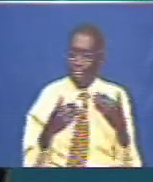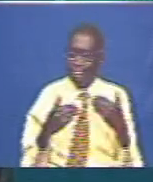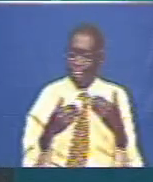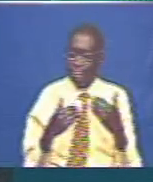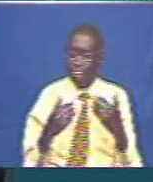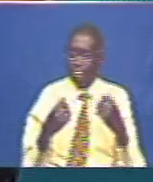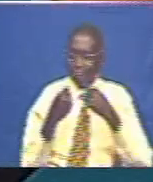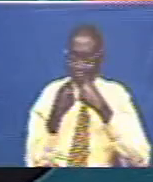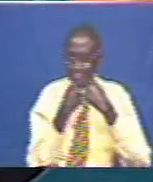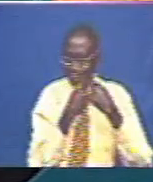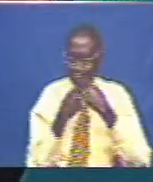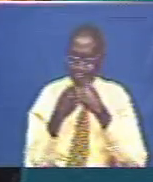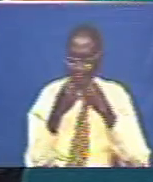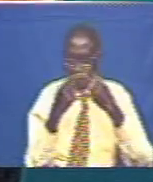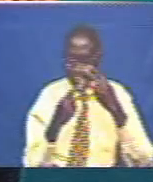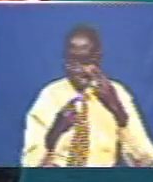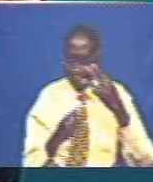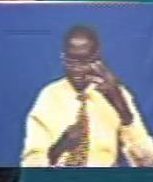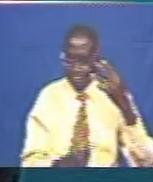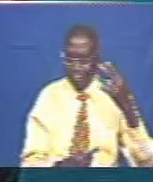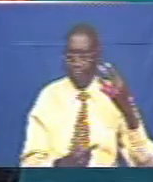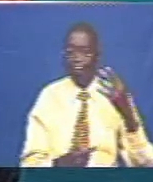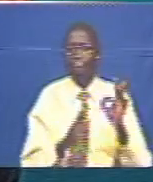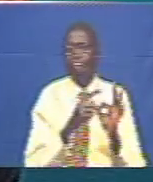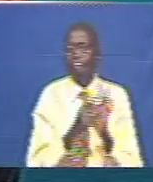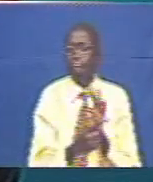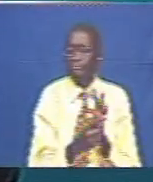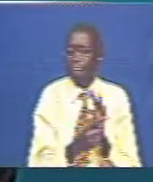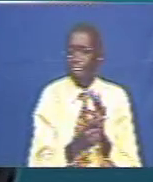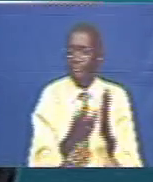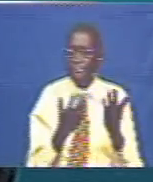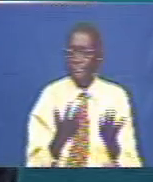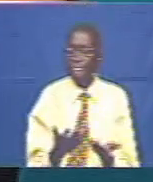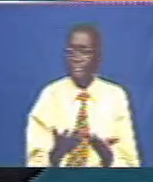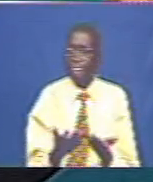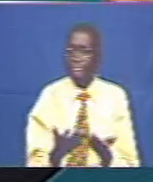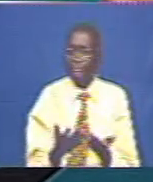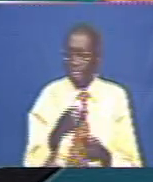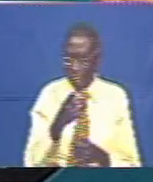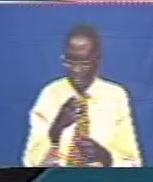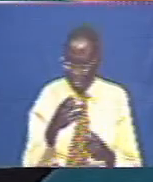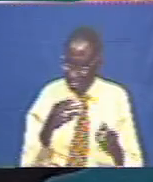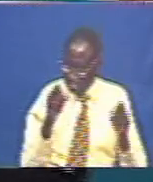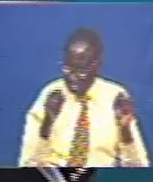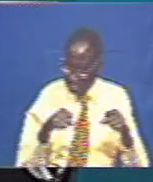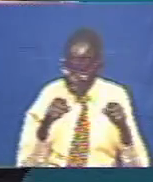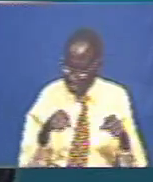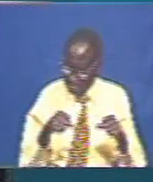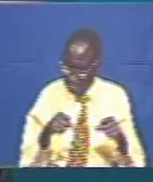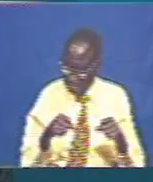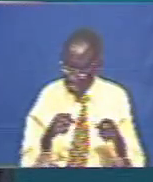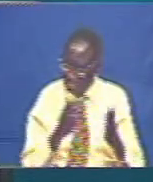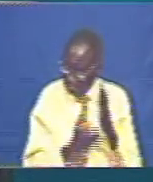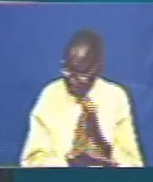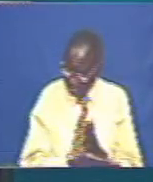of challenges, and of course he talked about three areas. And do you agree with him that these